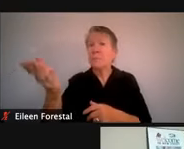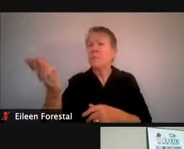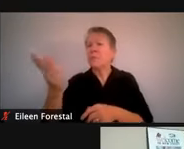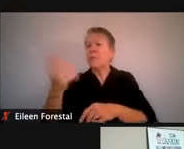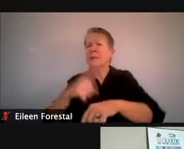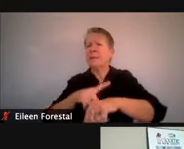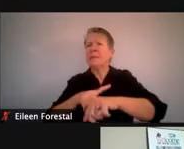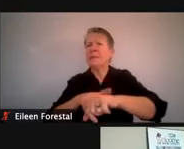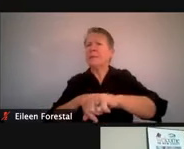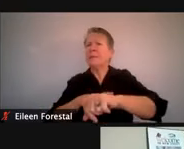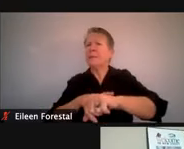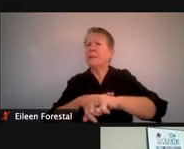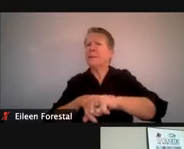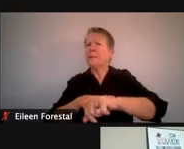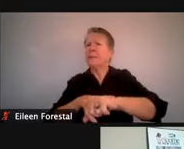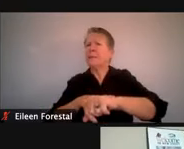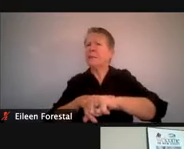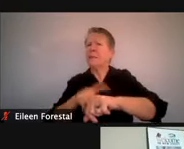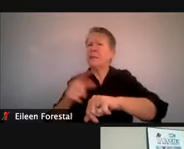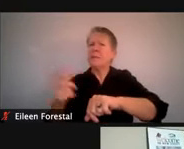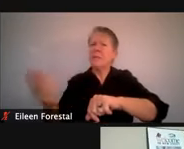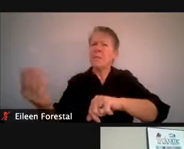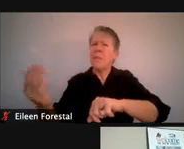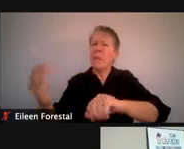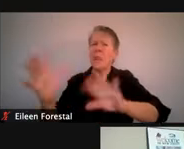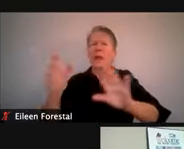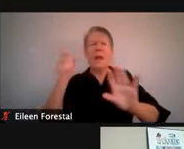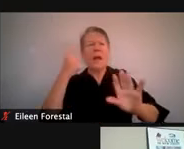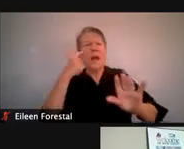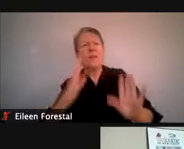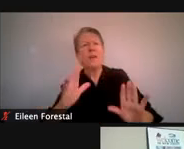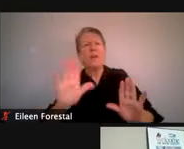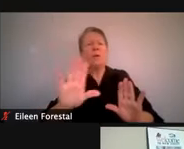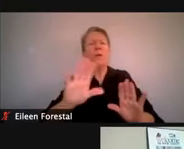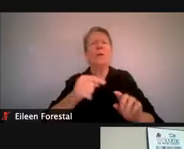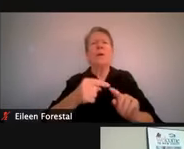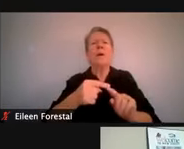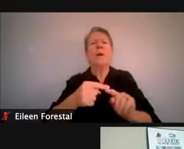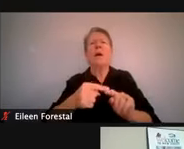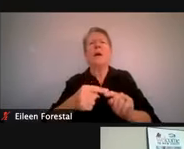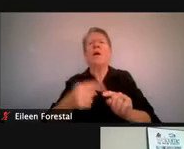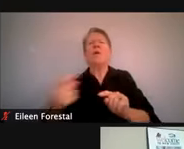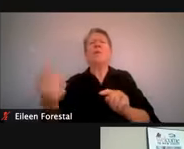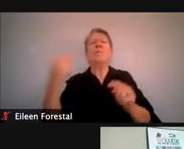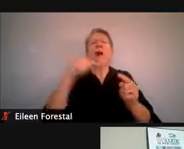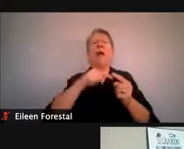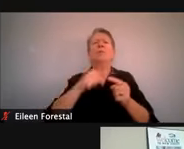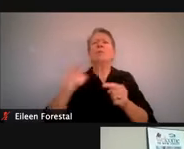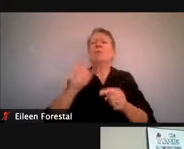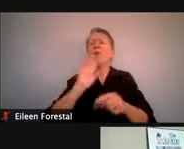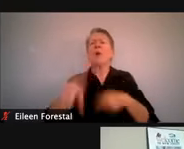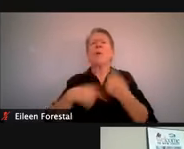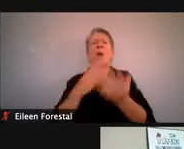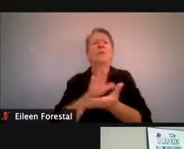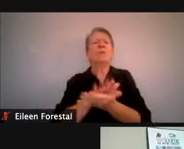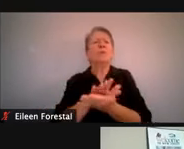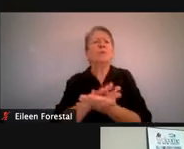Hi there, Governor. Hey, just circling back on the schools, you listed each of